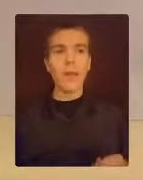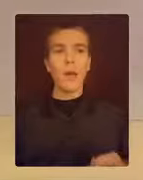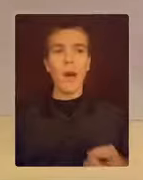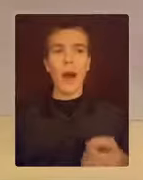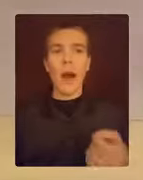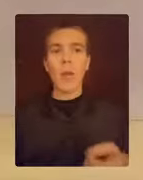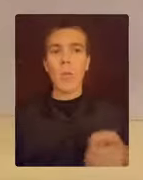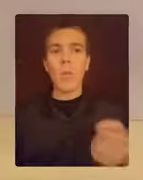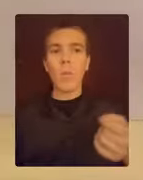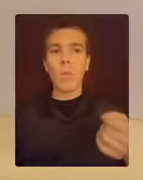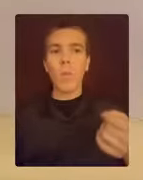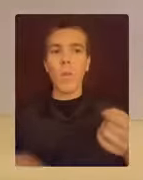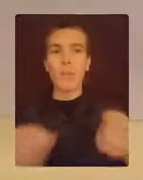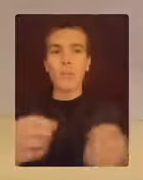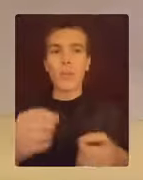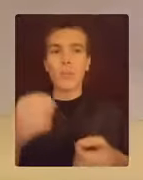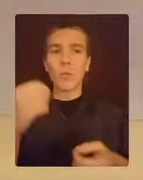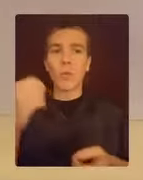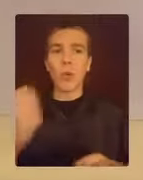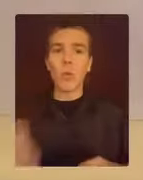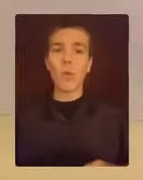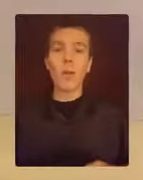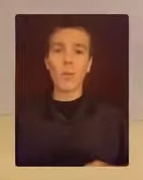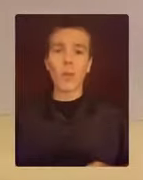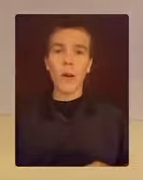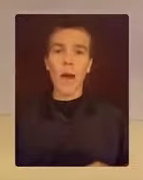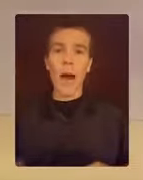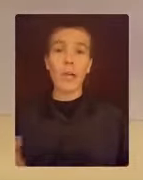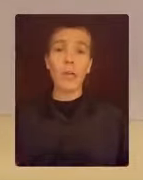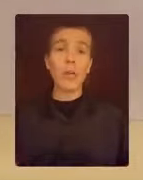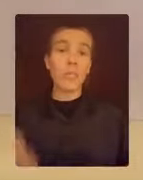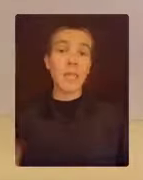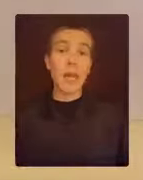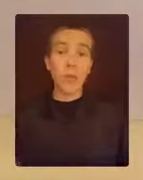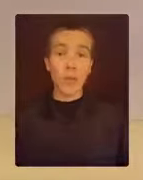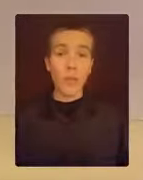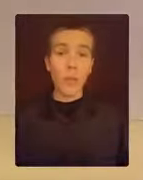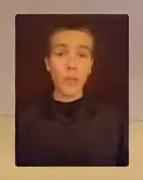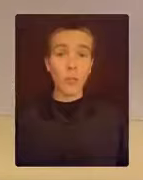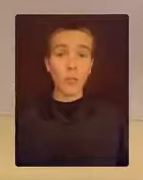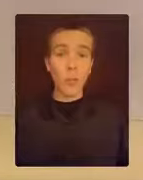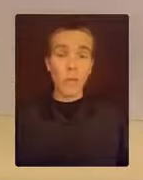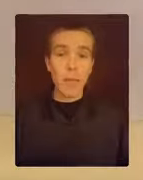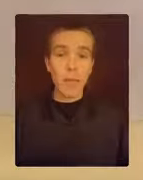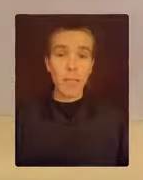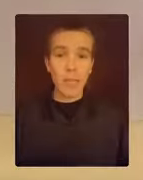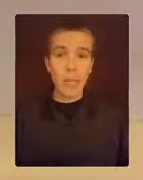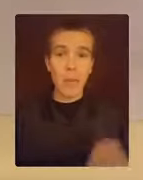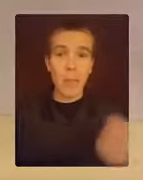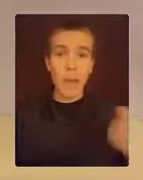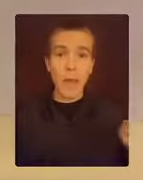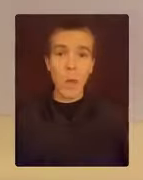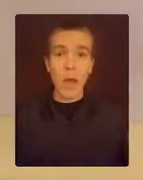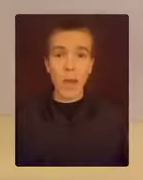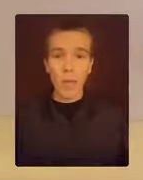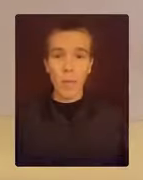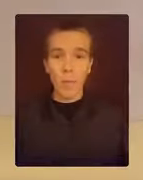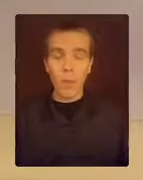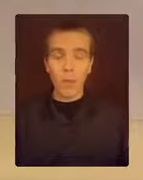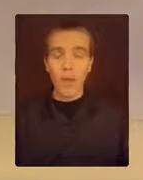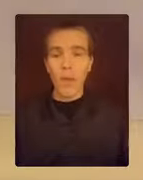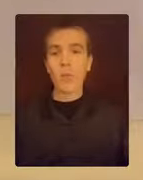that my dreams were so real, I couldn't tell the difference between being asleep and being